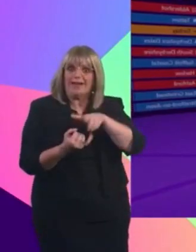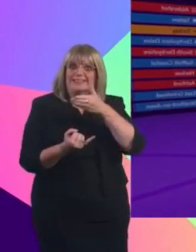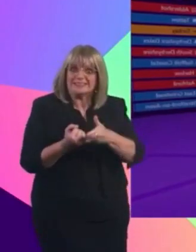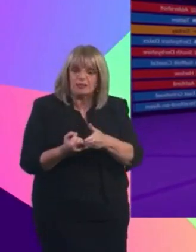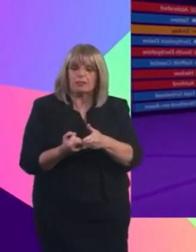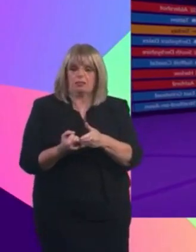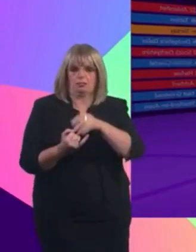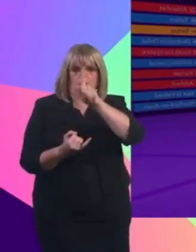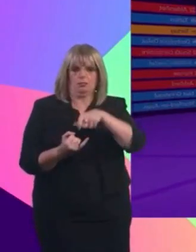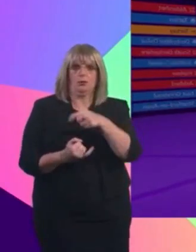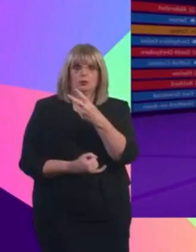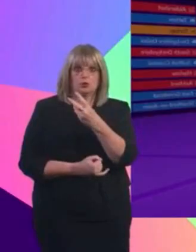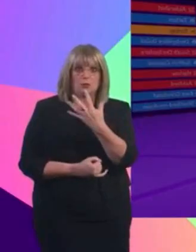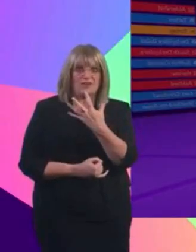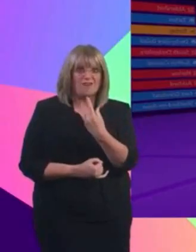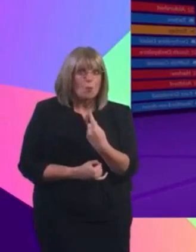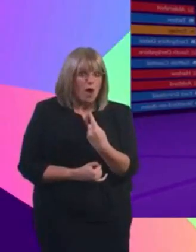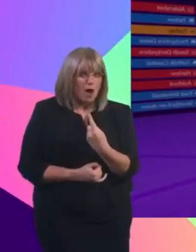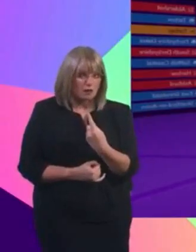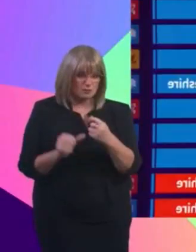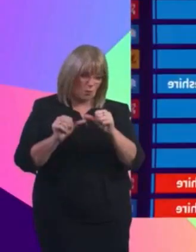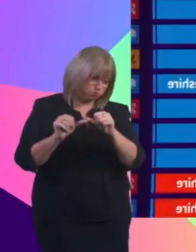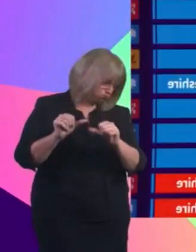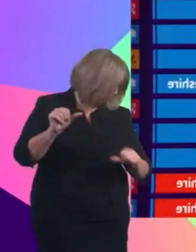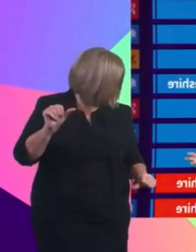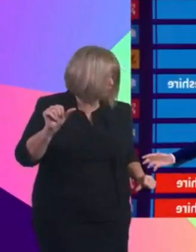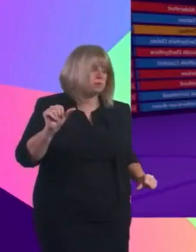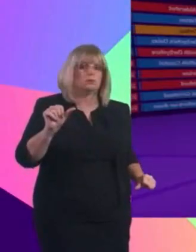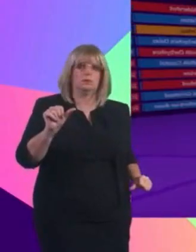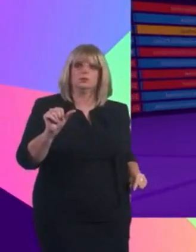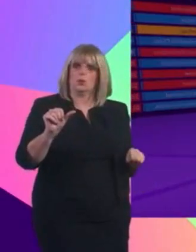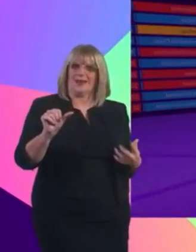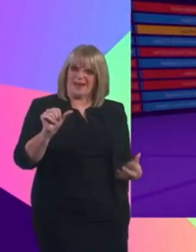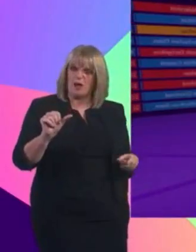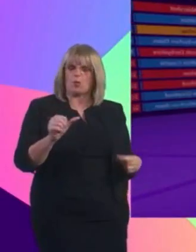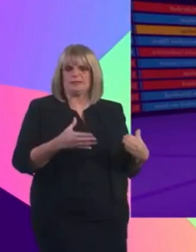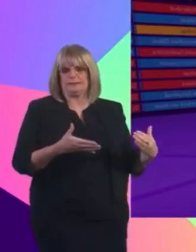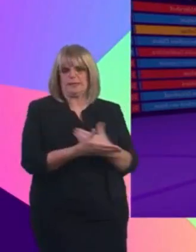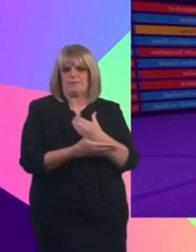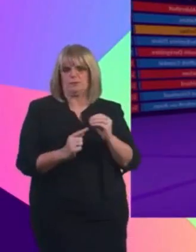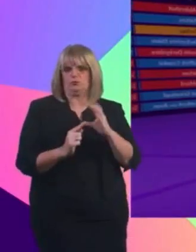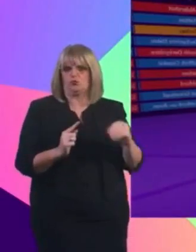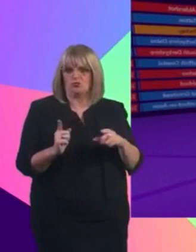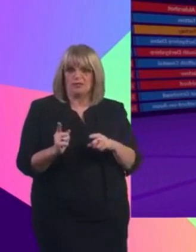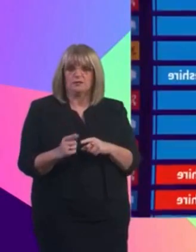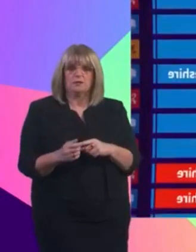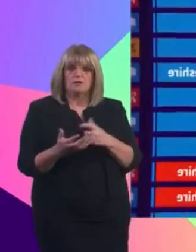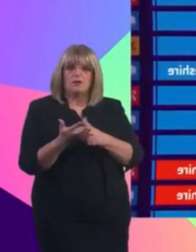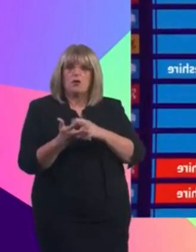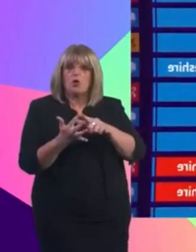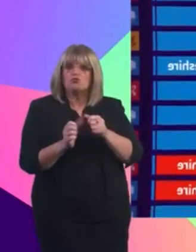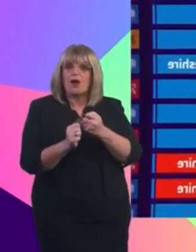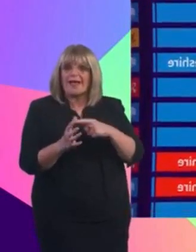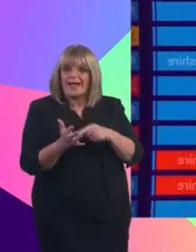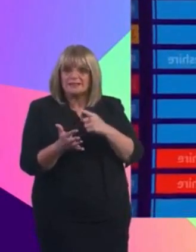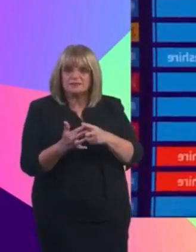Vince Cable is out. Tanya Mathias, he joins the long list of senior